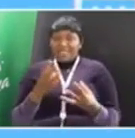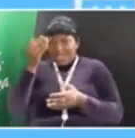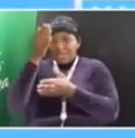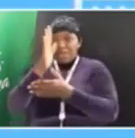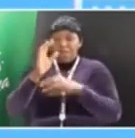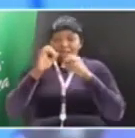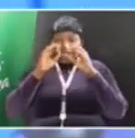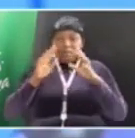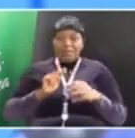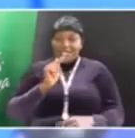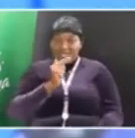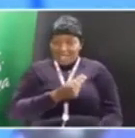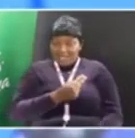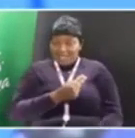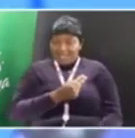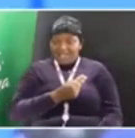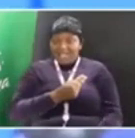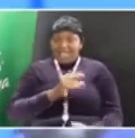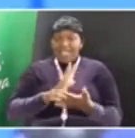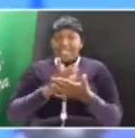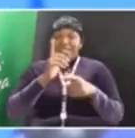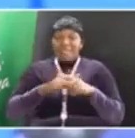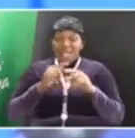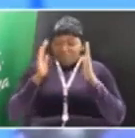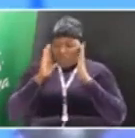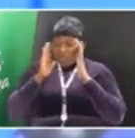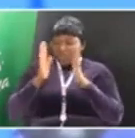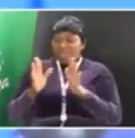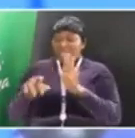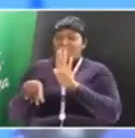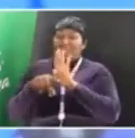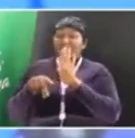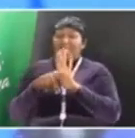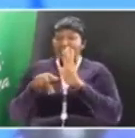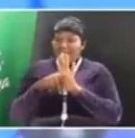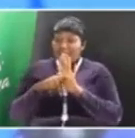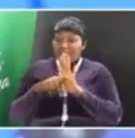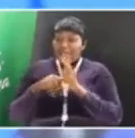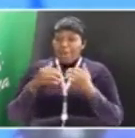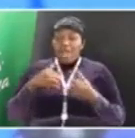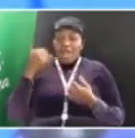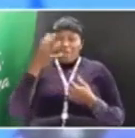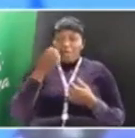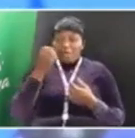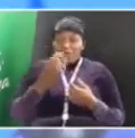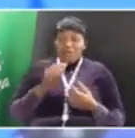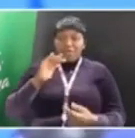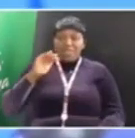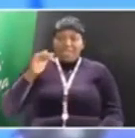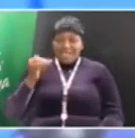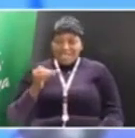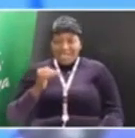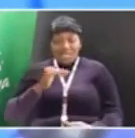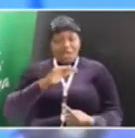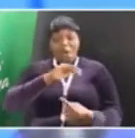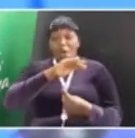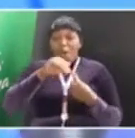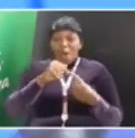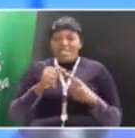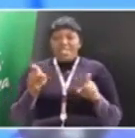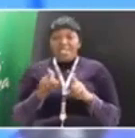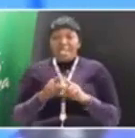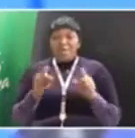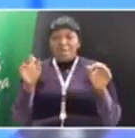us. And sometimes we focus on the negative. We have a beautiful country, beautiful weather all around. We have an